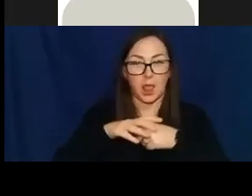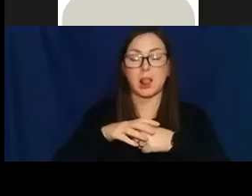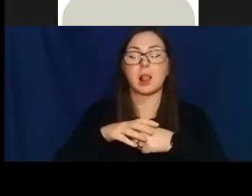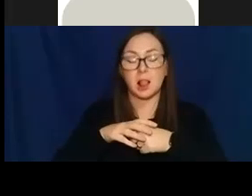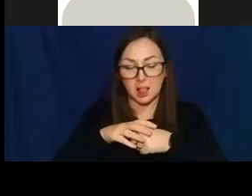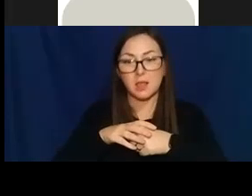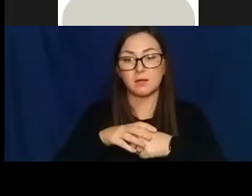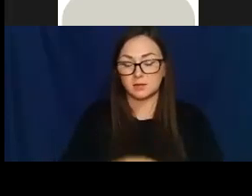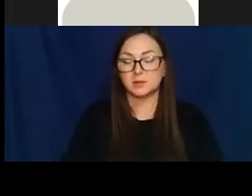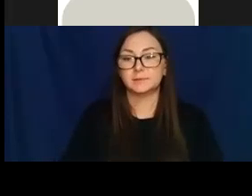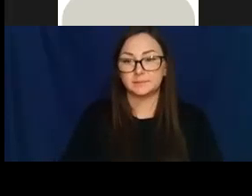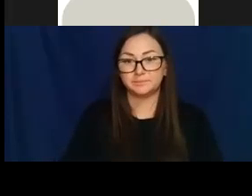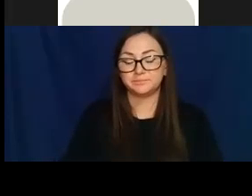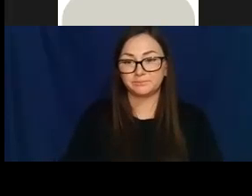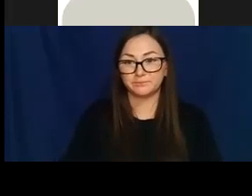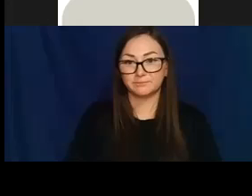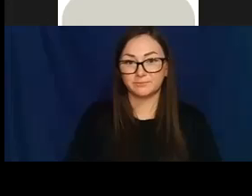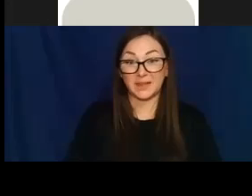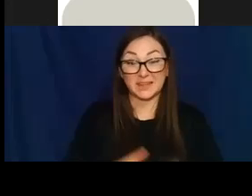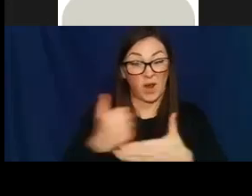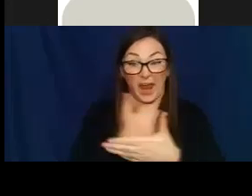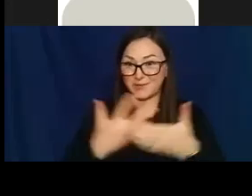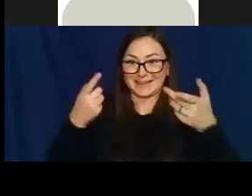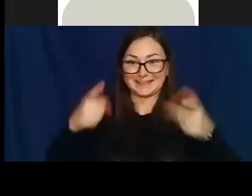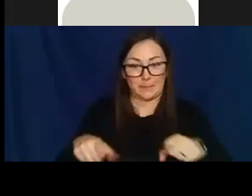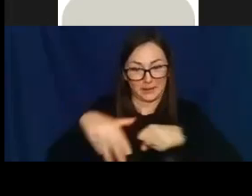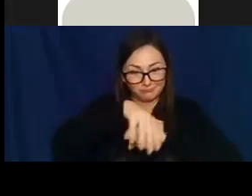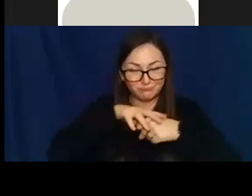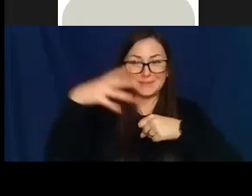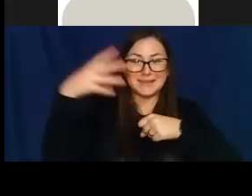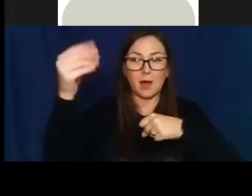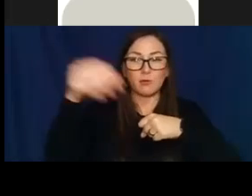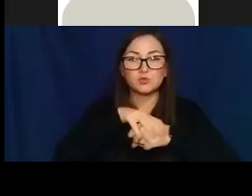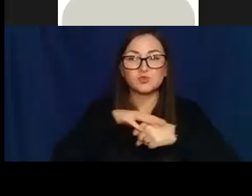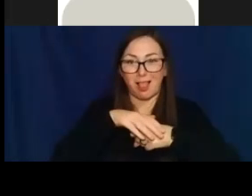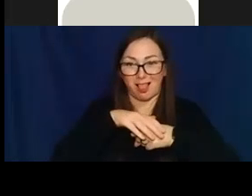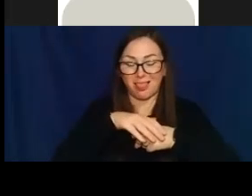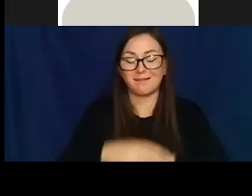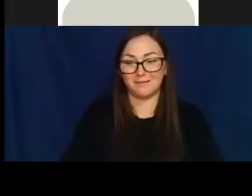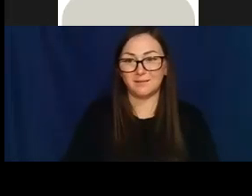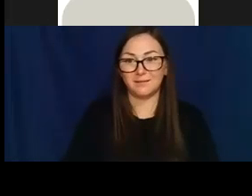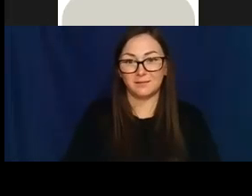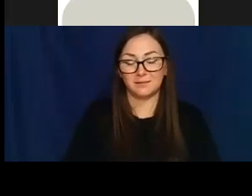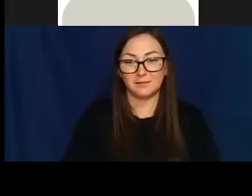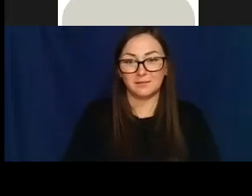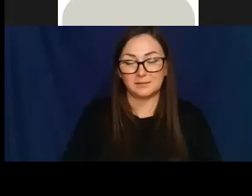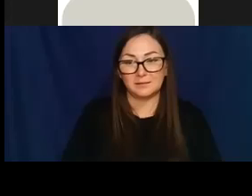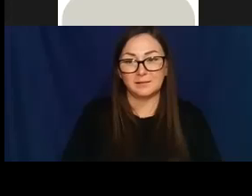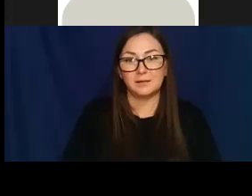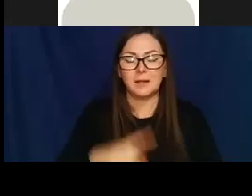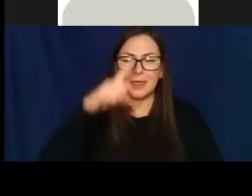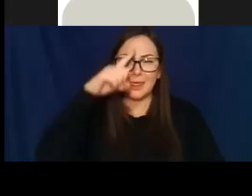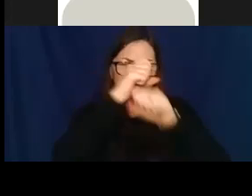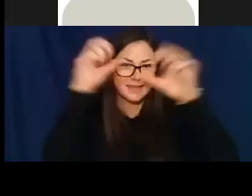the element. That's where all the actions happen. That's where all the chemicals is happening. You think about it, when we cut into something, into an onion or an